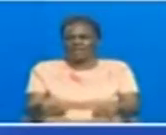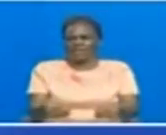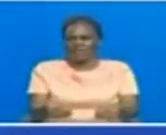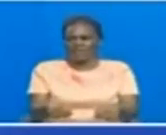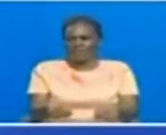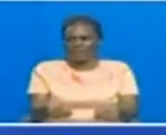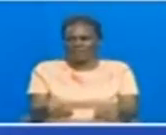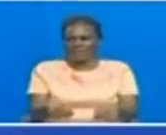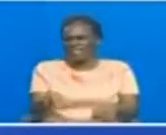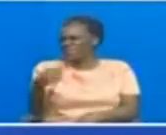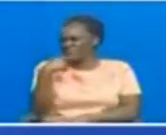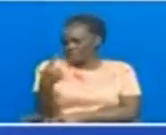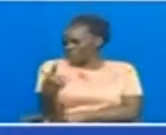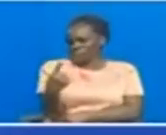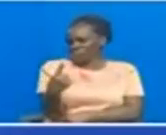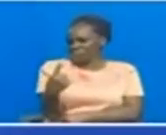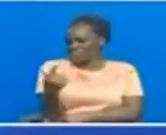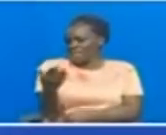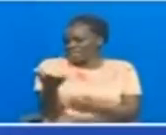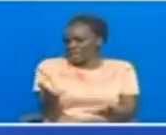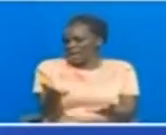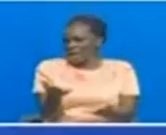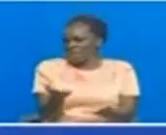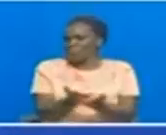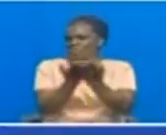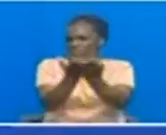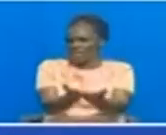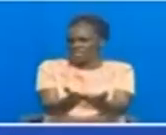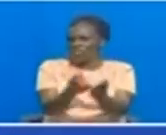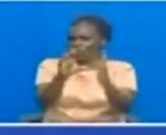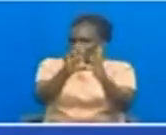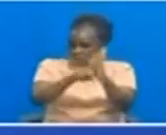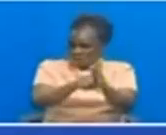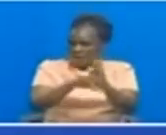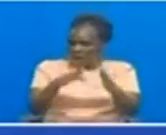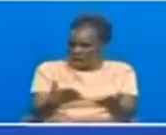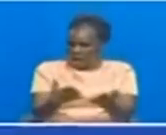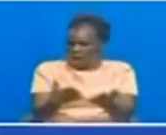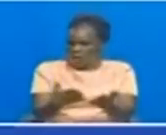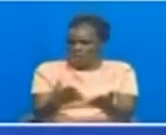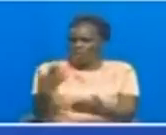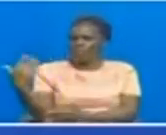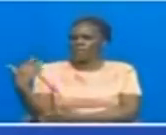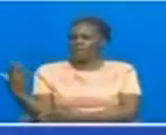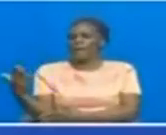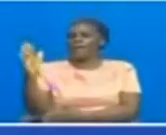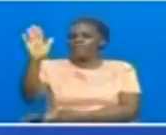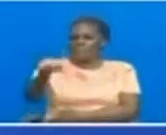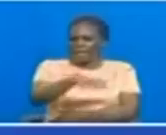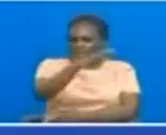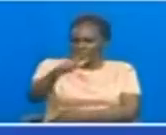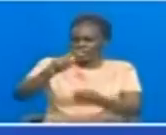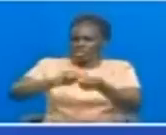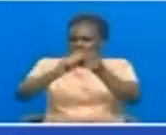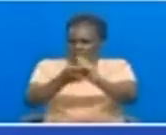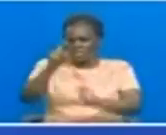all yes. right. Okay. So they are trying to say that currently because it's provided for in the law that we do it mm-hmm. manually, mm-hmm. so that means the parliament has got to amend